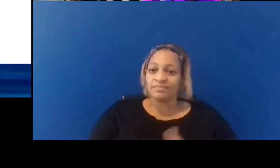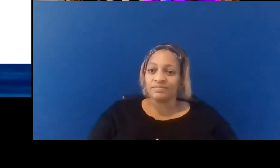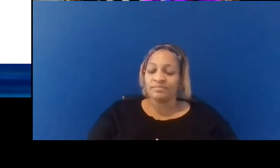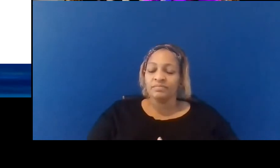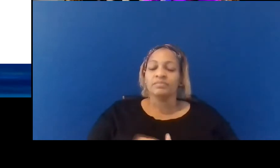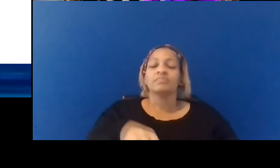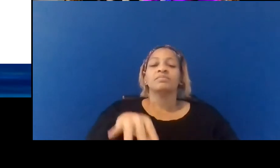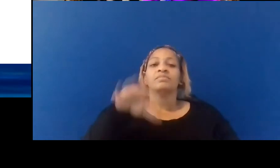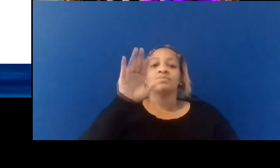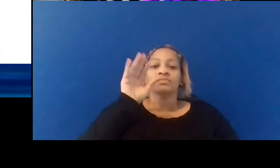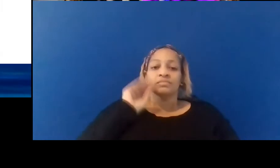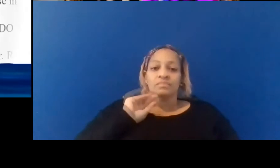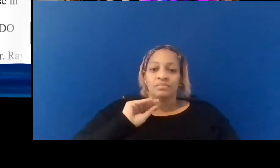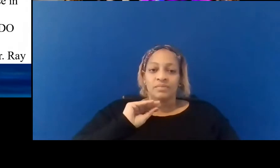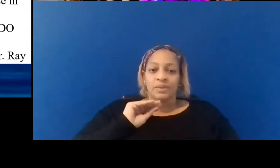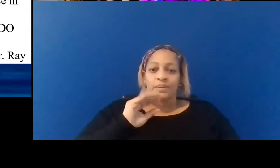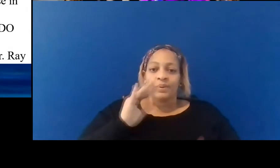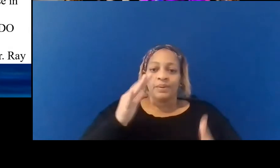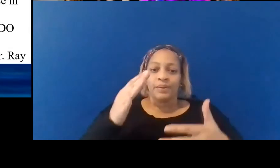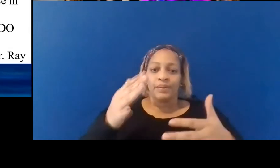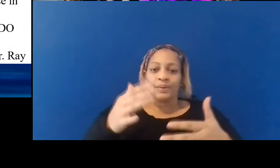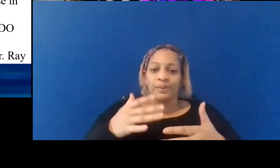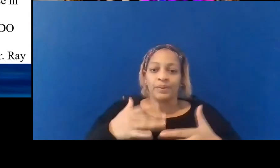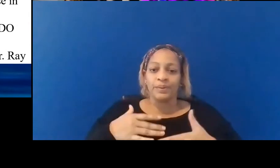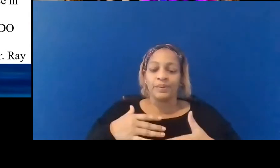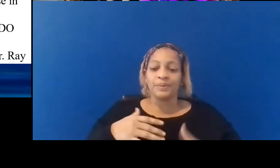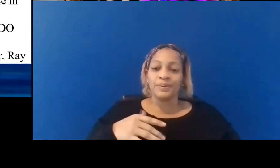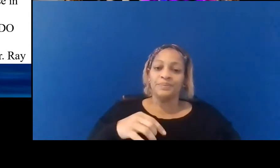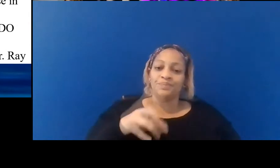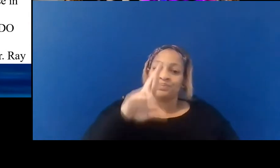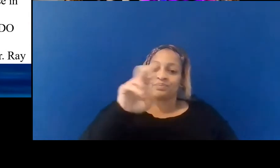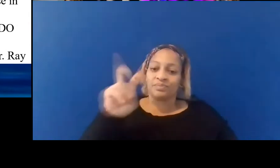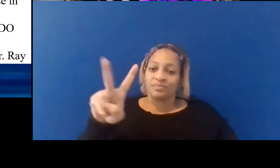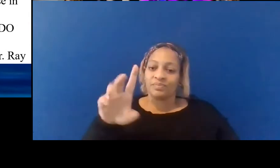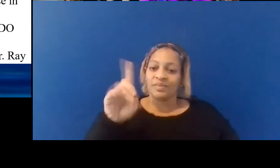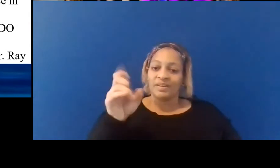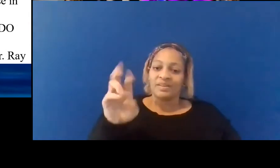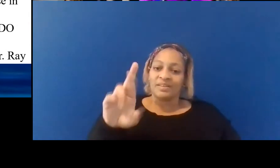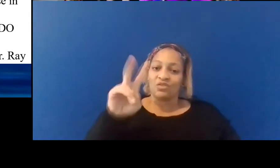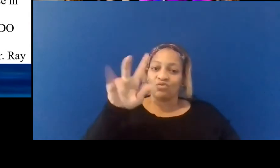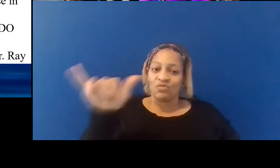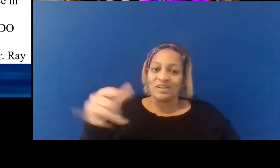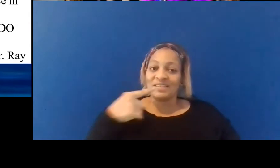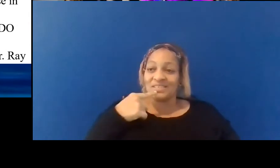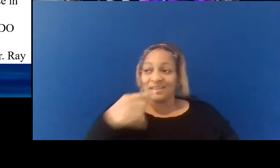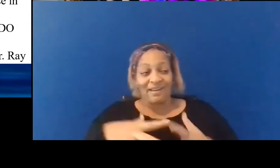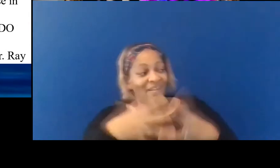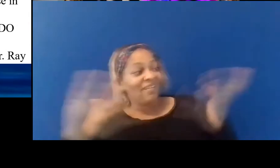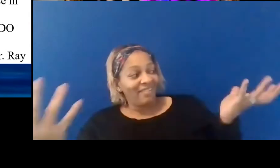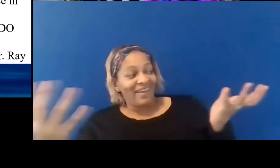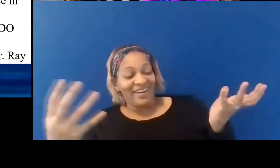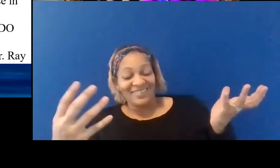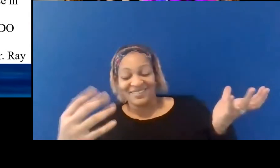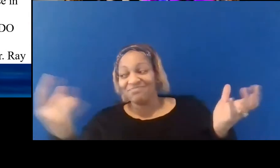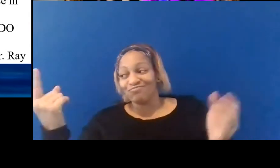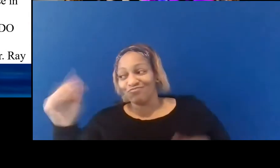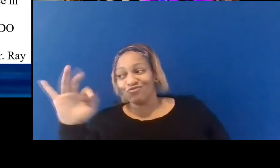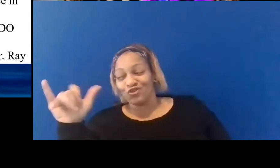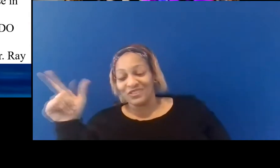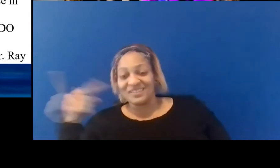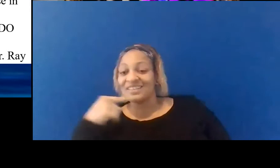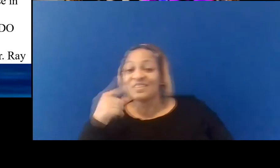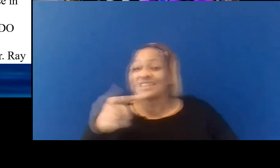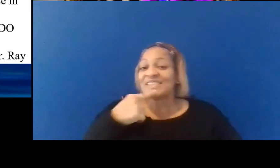Breathe. Reverend Dr. Ray says a lot. Tracy said a lot. All of these ain't my